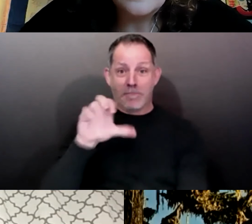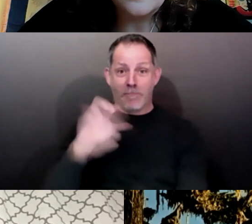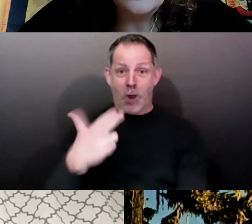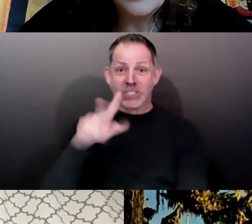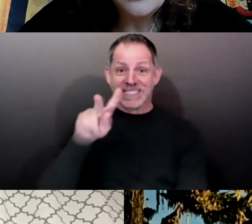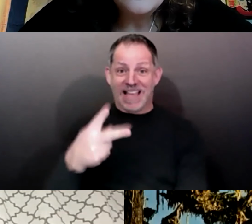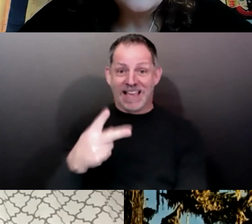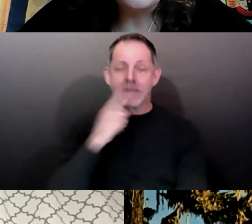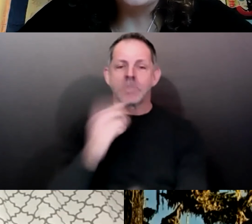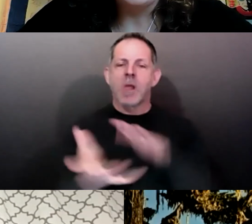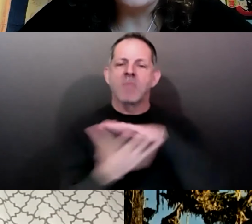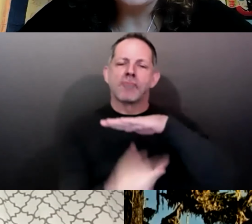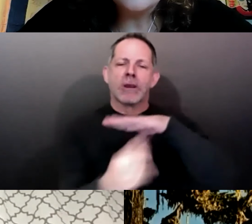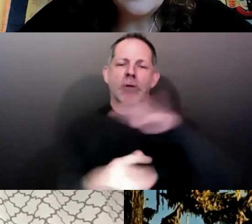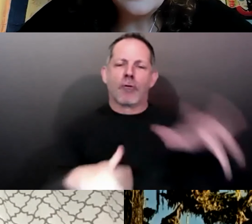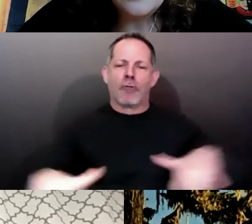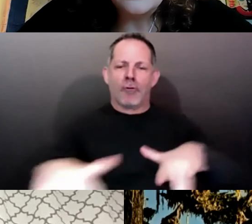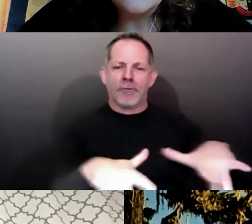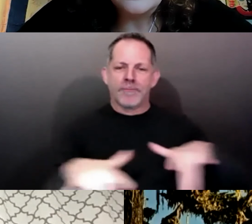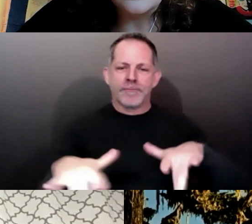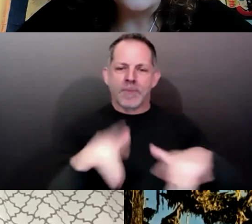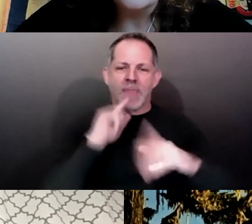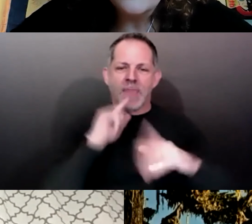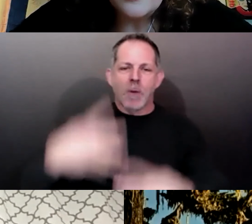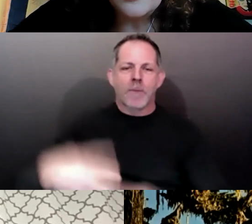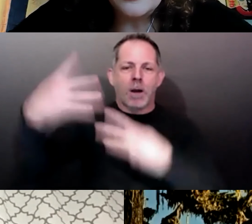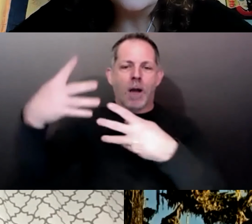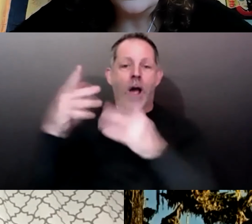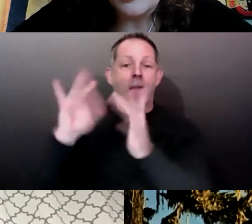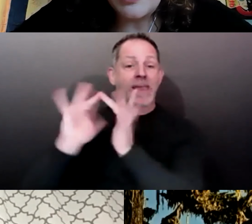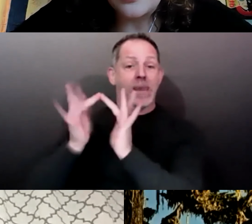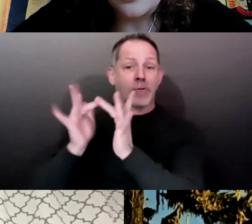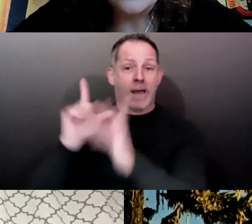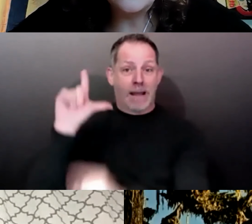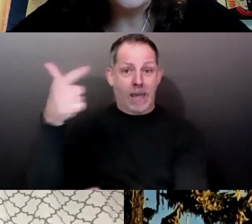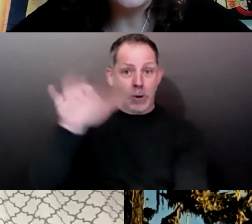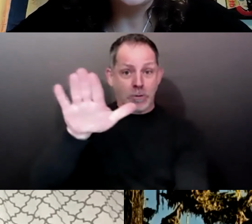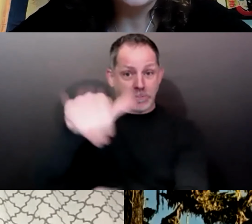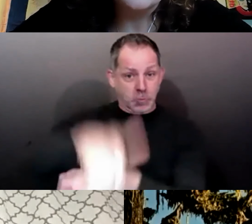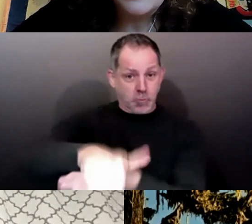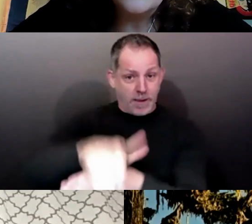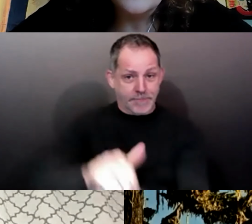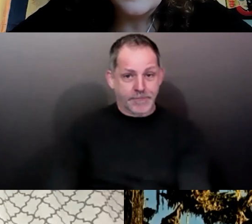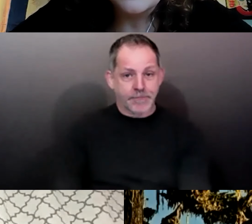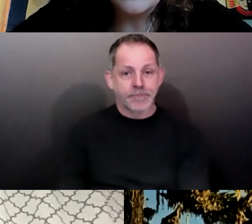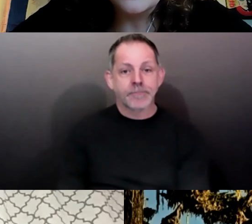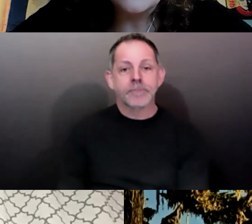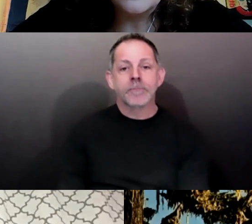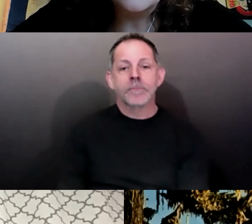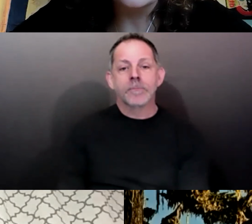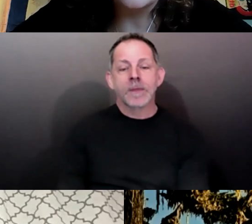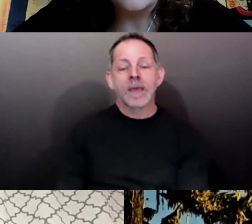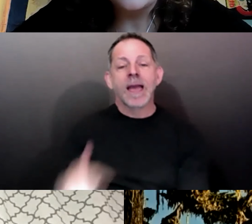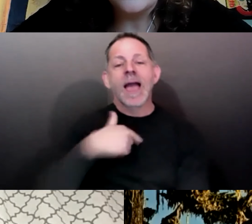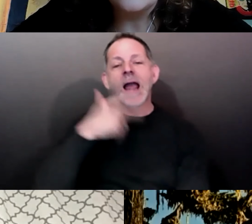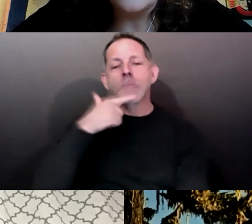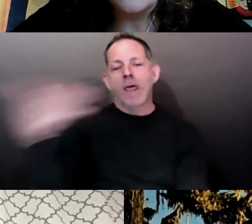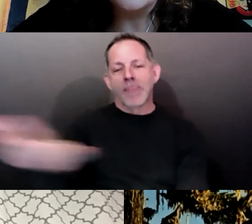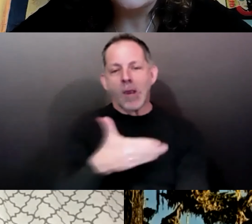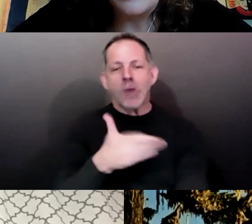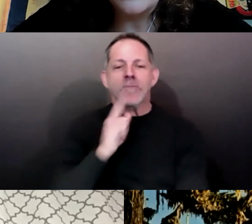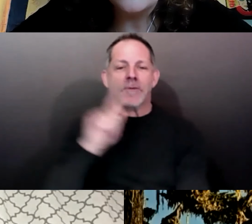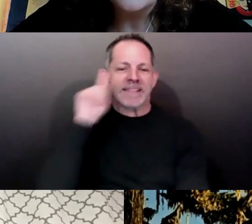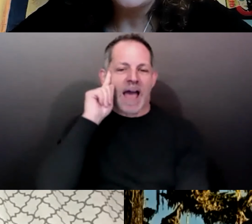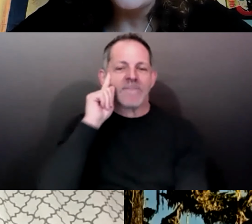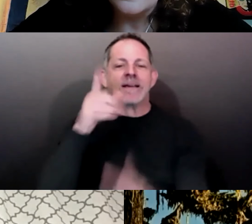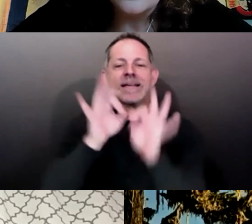online using Zoom. We have ASL and hard of hearing interpretation, and we'll have subtitle translation and the slides available